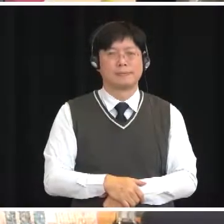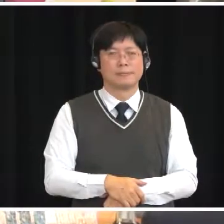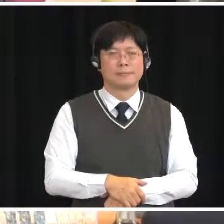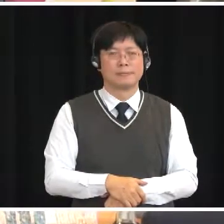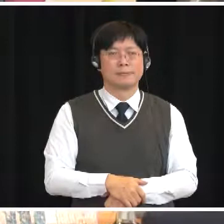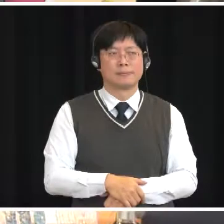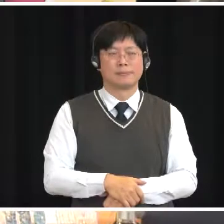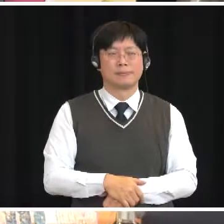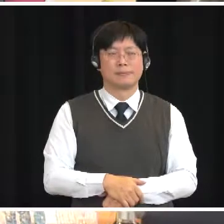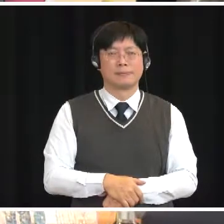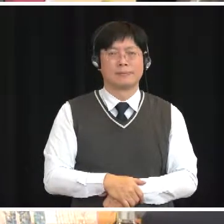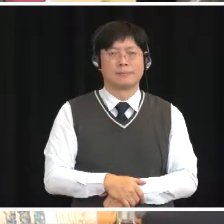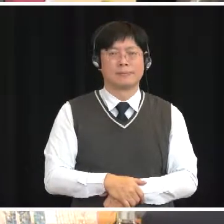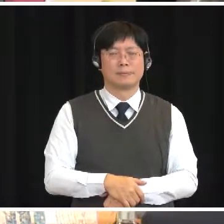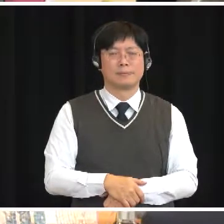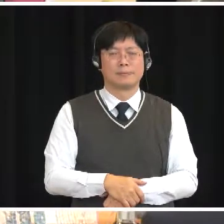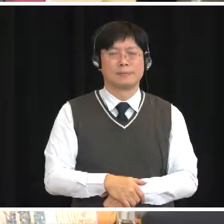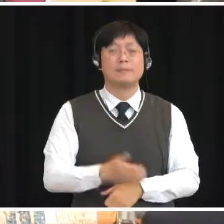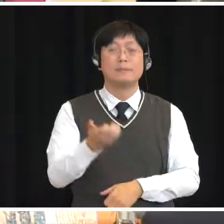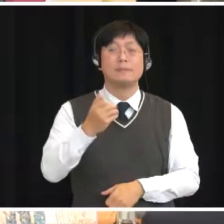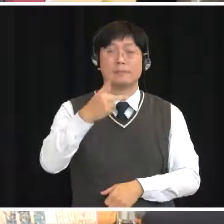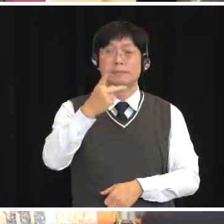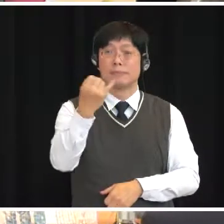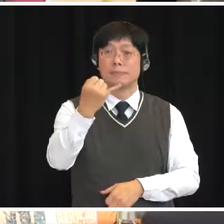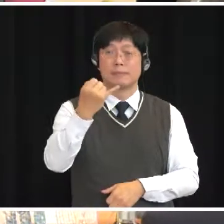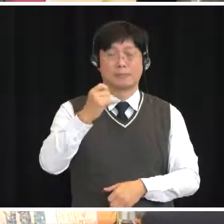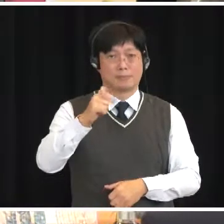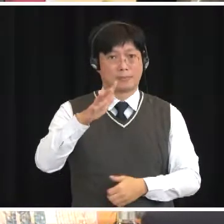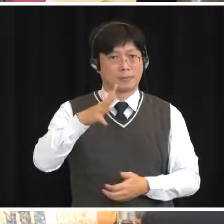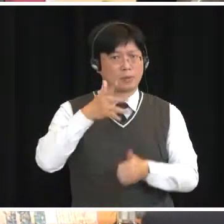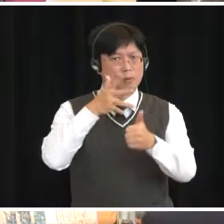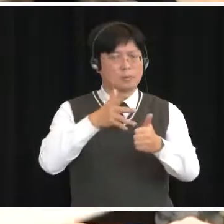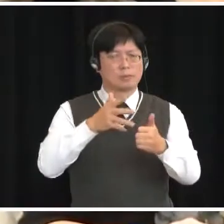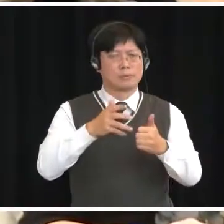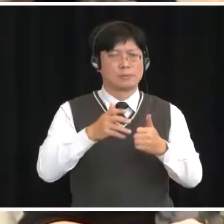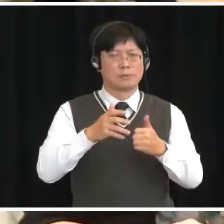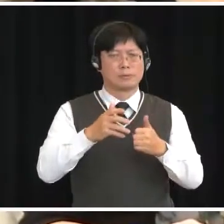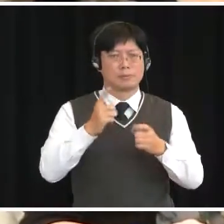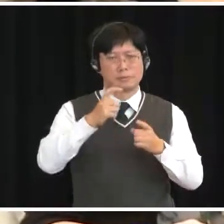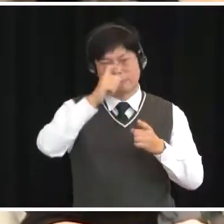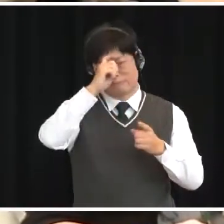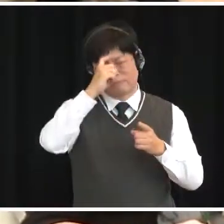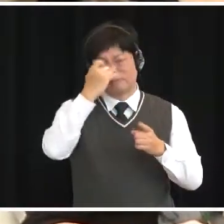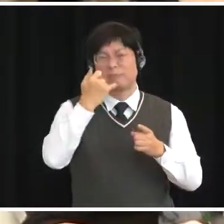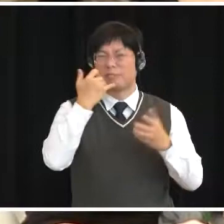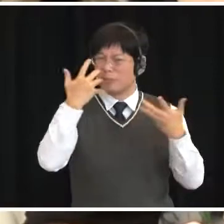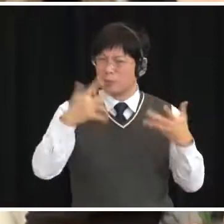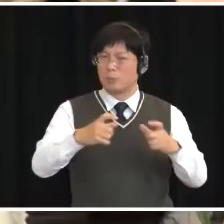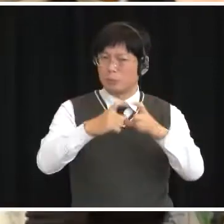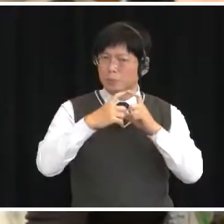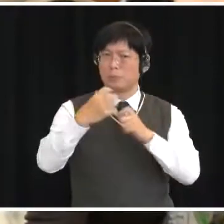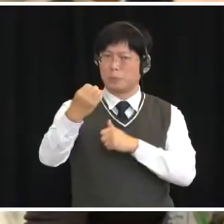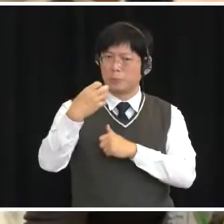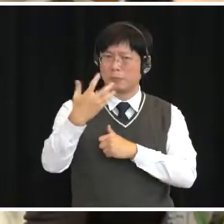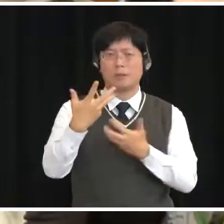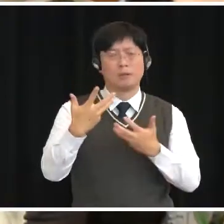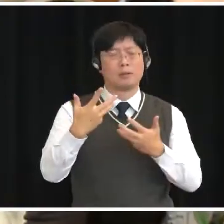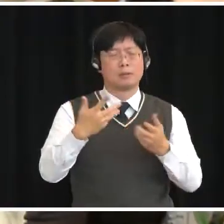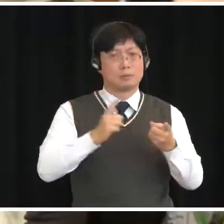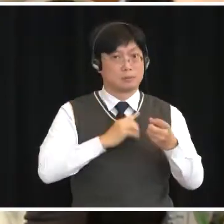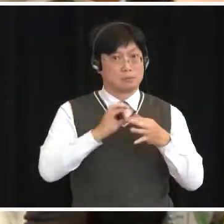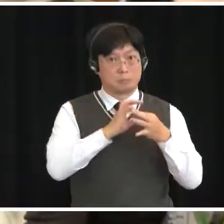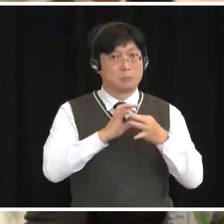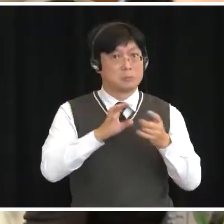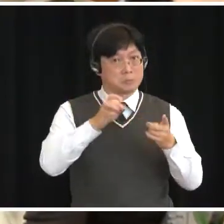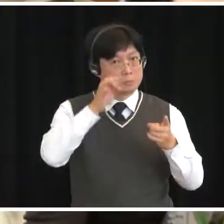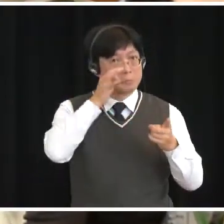There's a question that